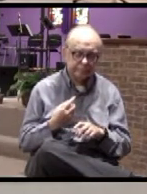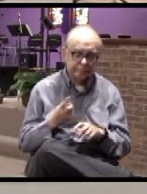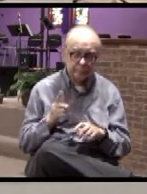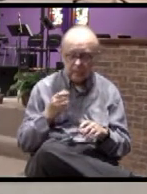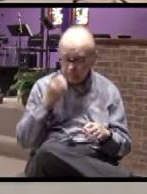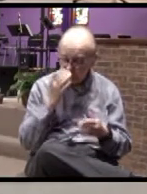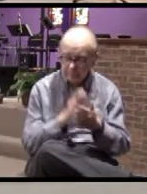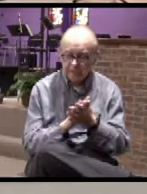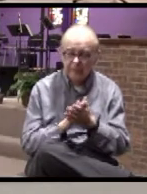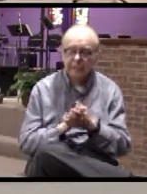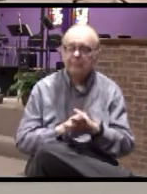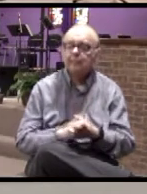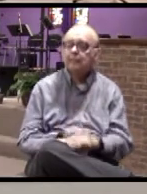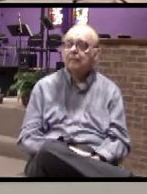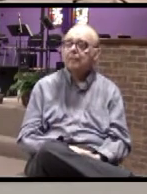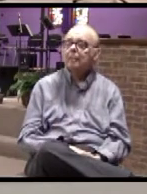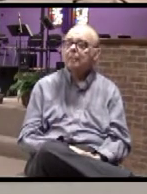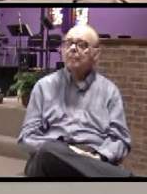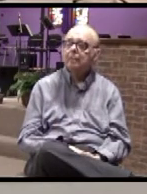believe.